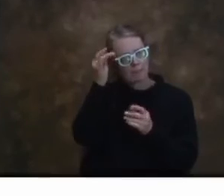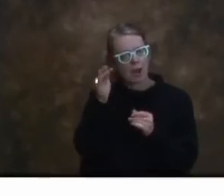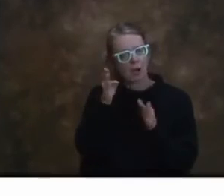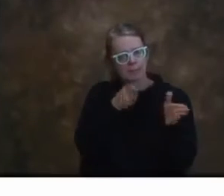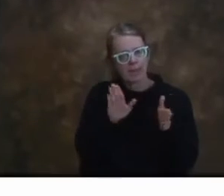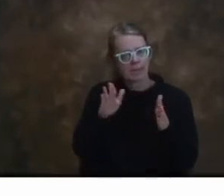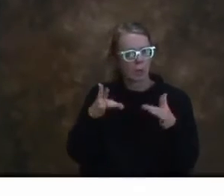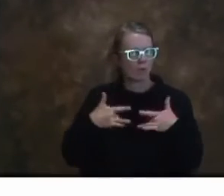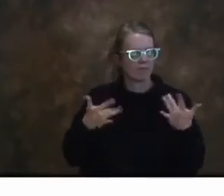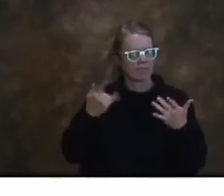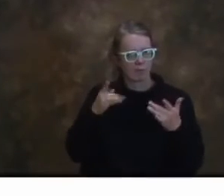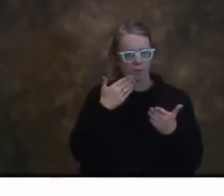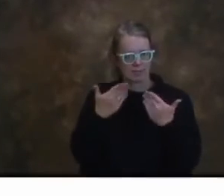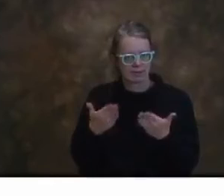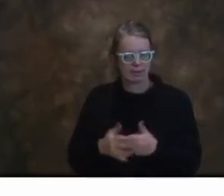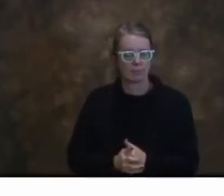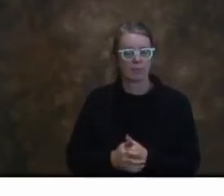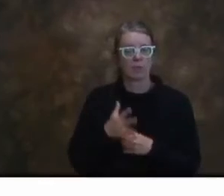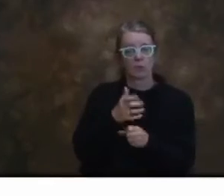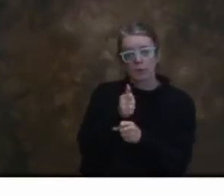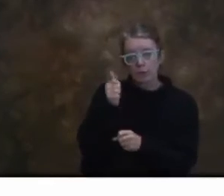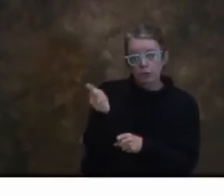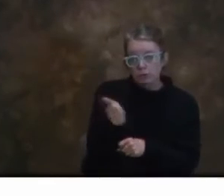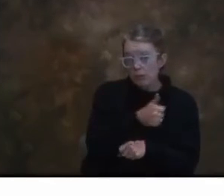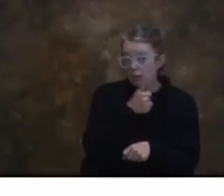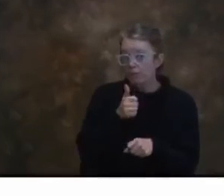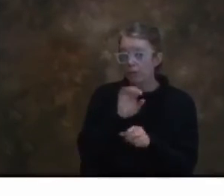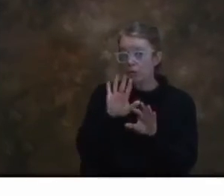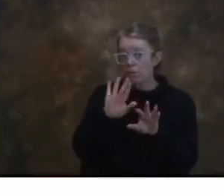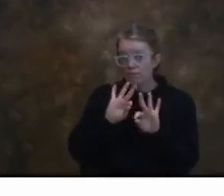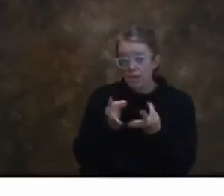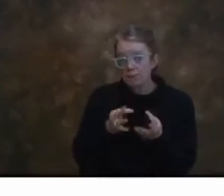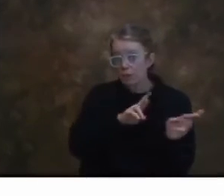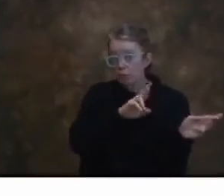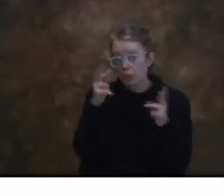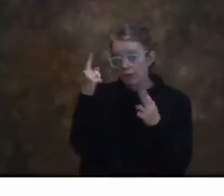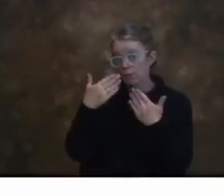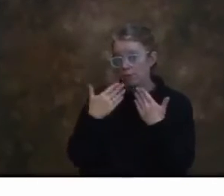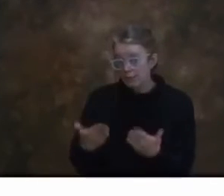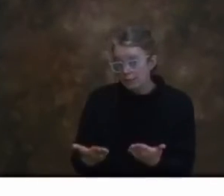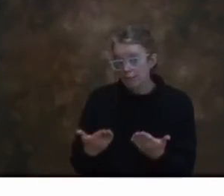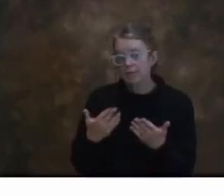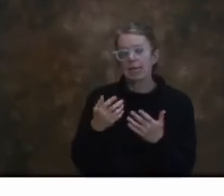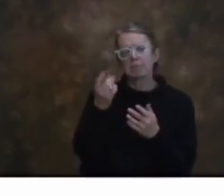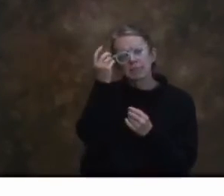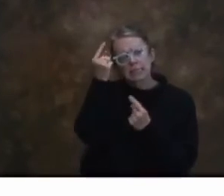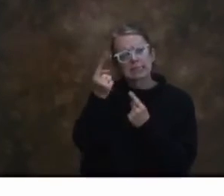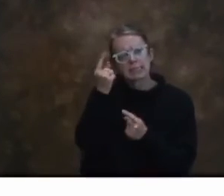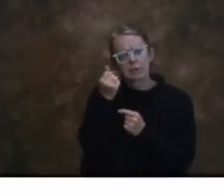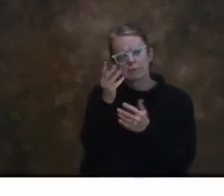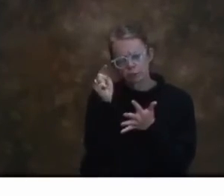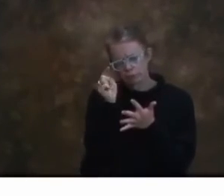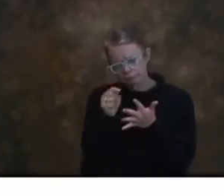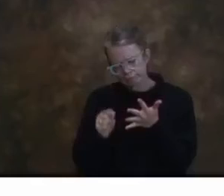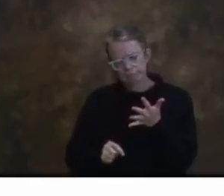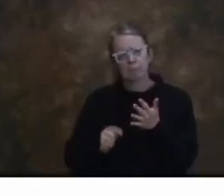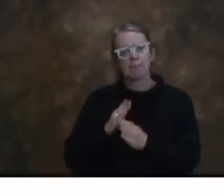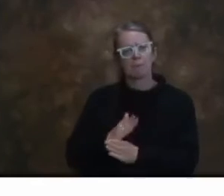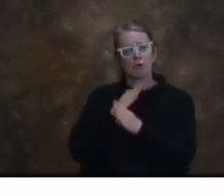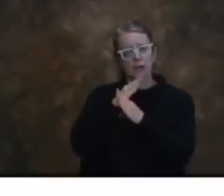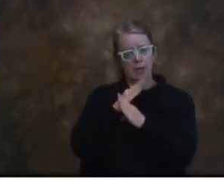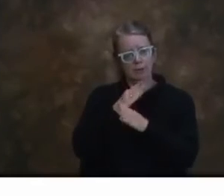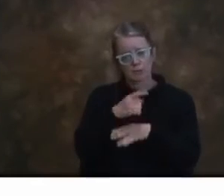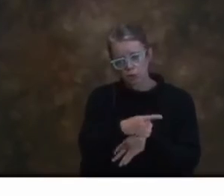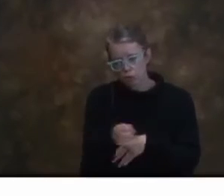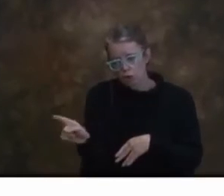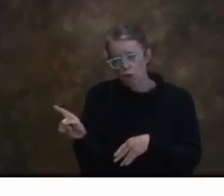And as you ready yourself and your family for Thanksgiving, please think about a few tips and recommendations, including protect those not